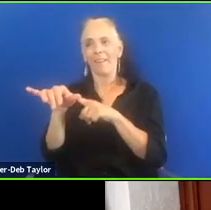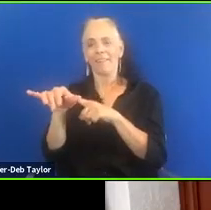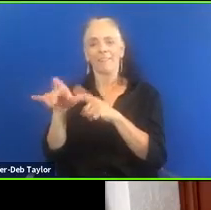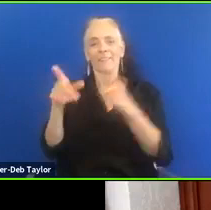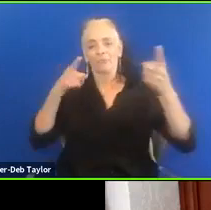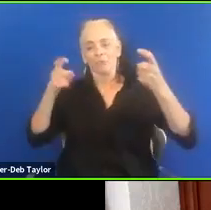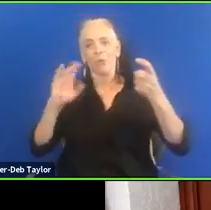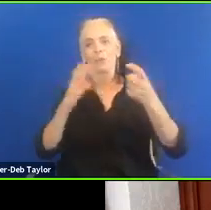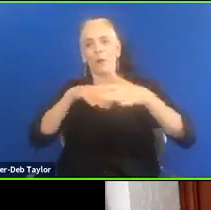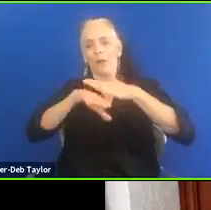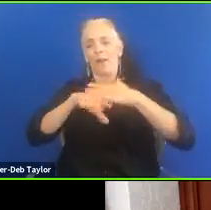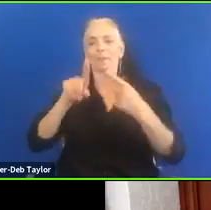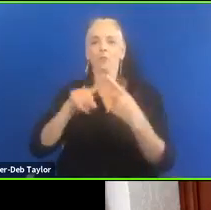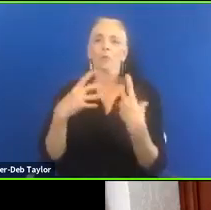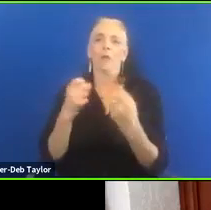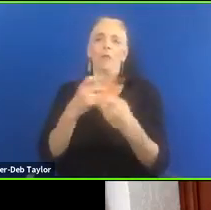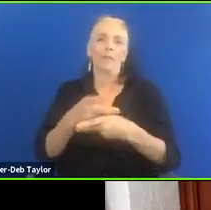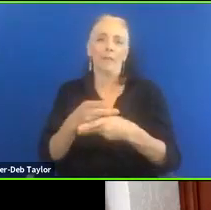healthcare, that,